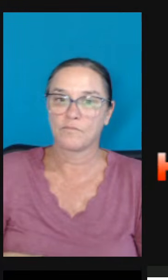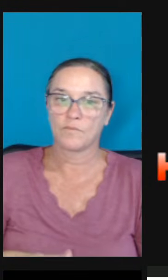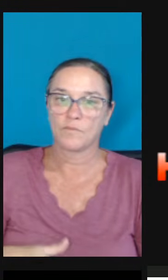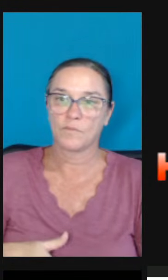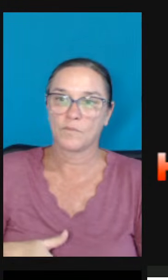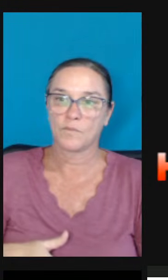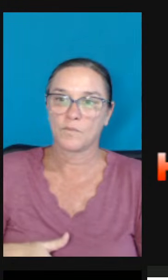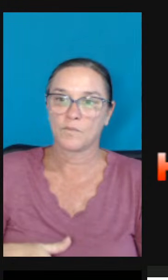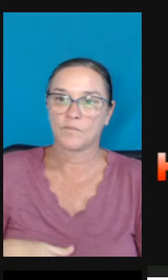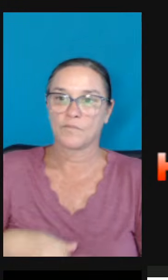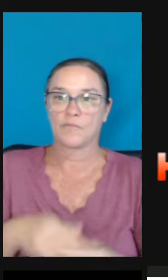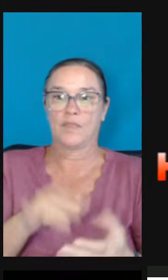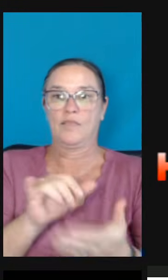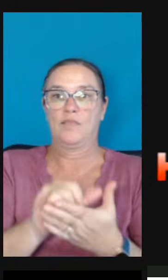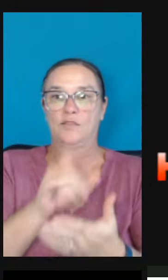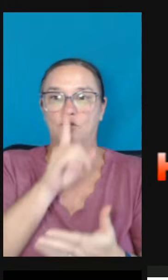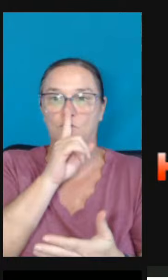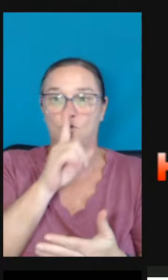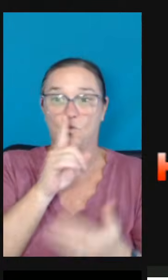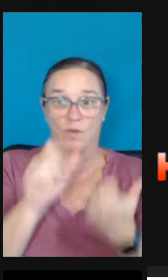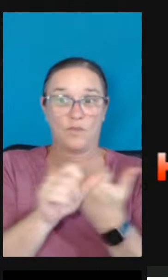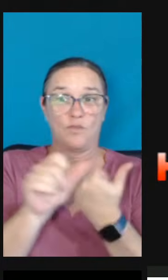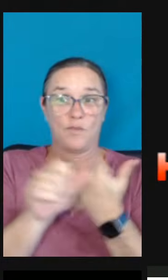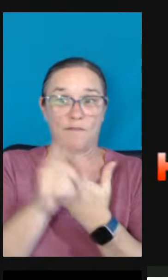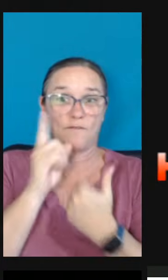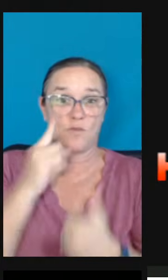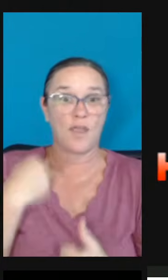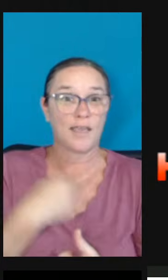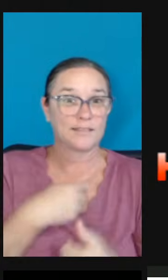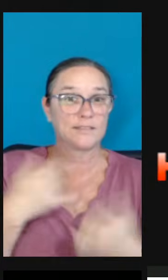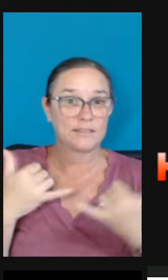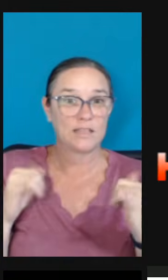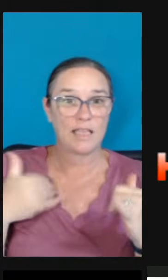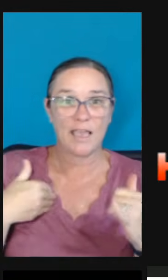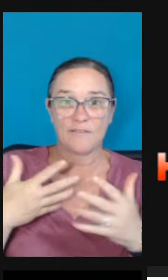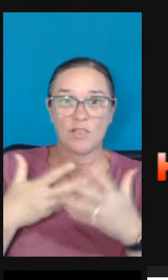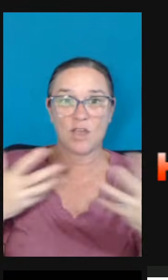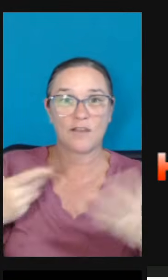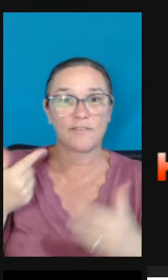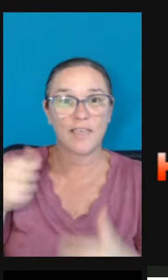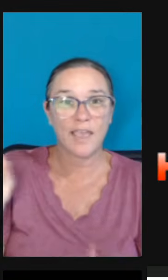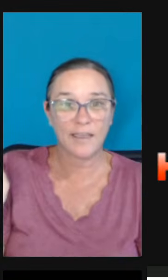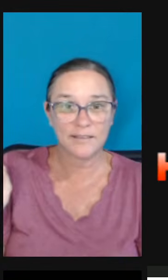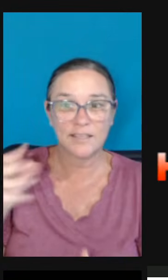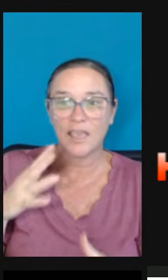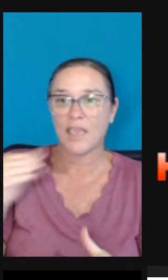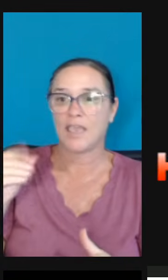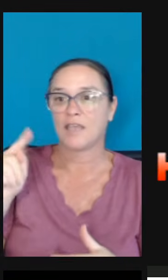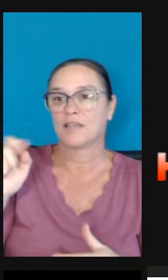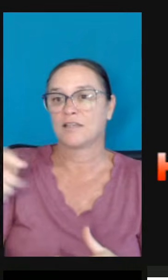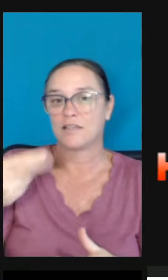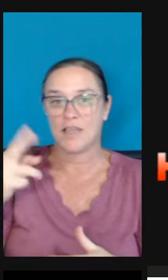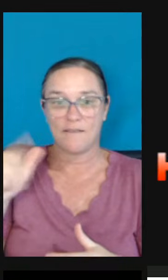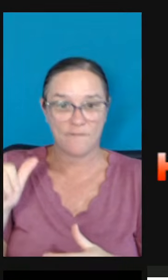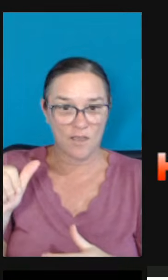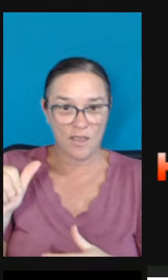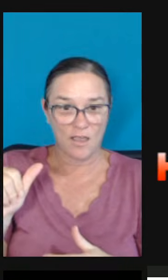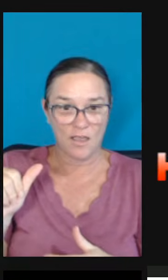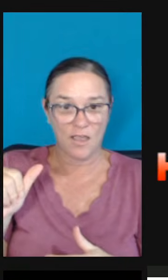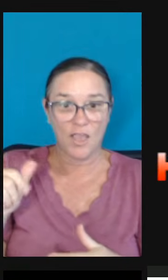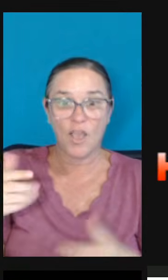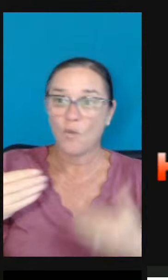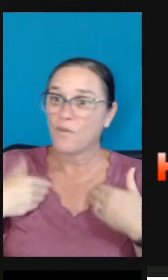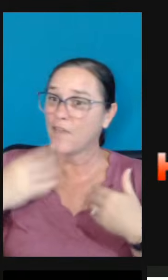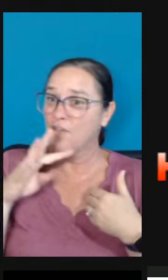So that is the real threat to us, is still the gas and the Tephra. This one time, we've gone 40 episodes without